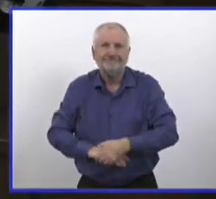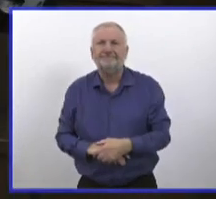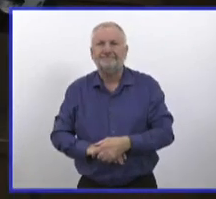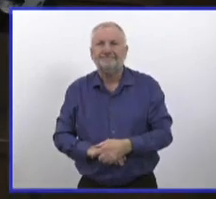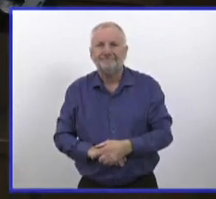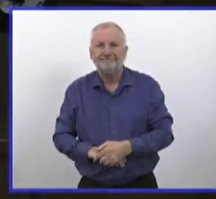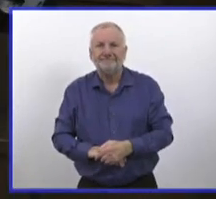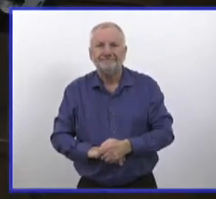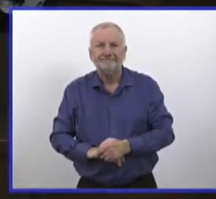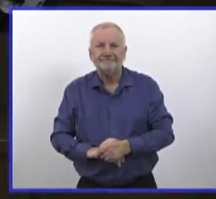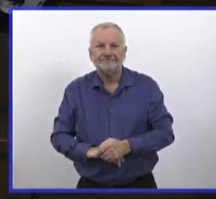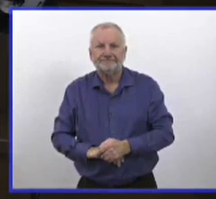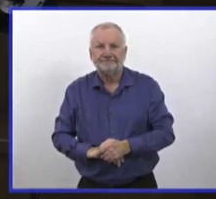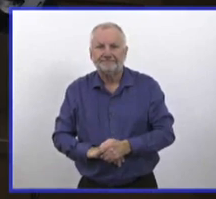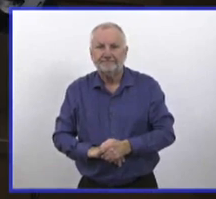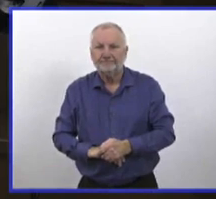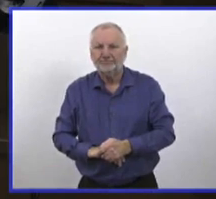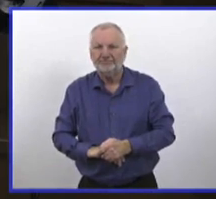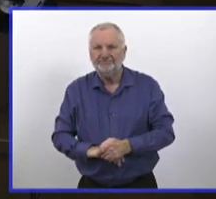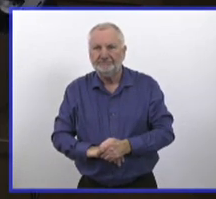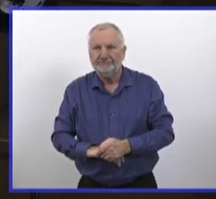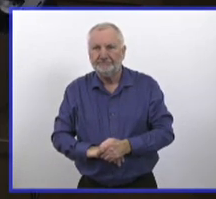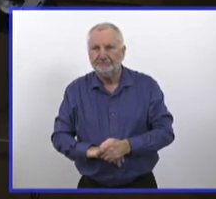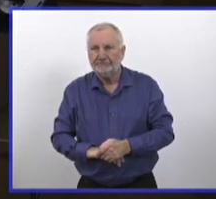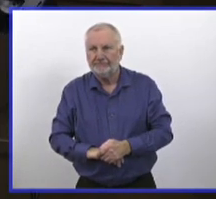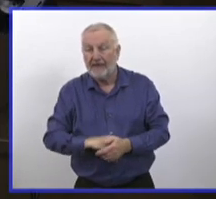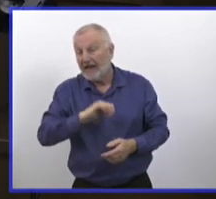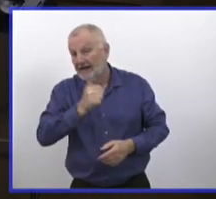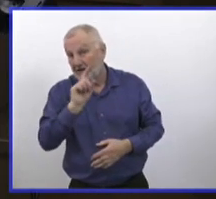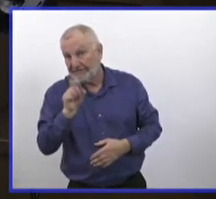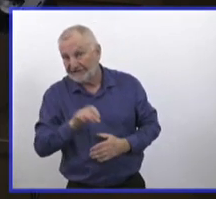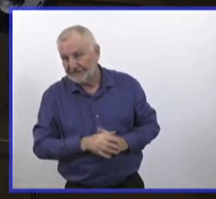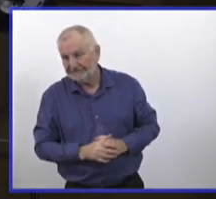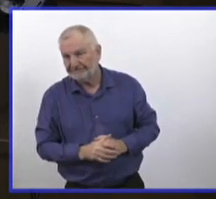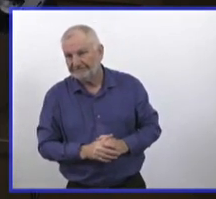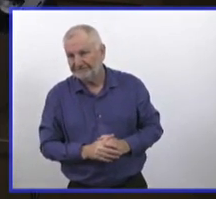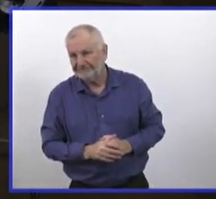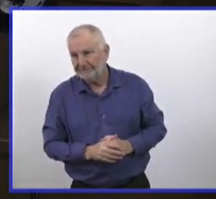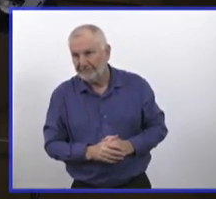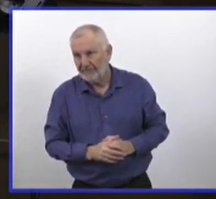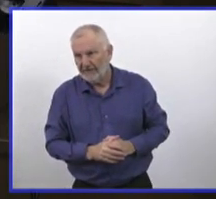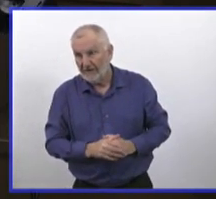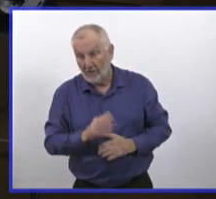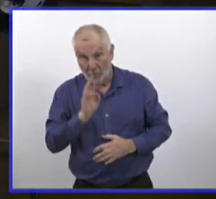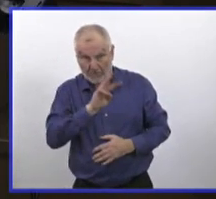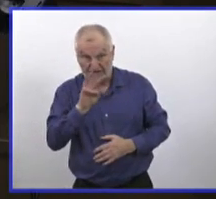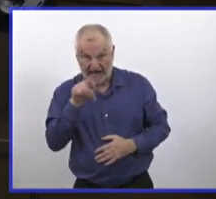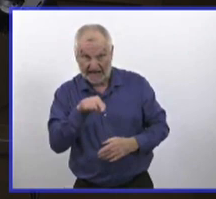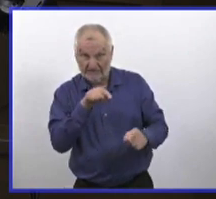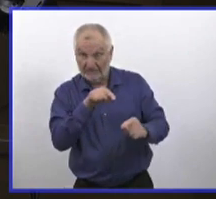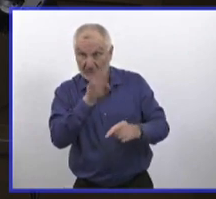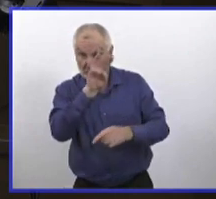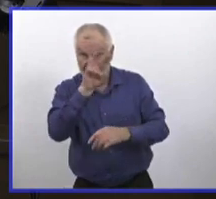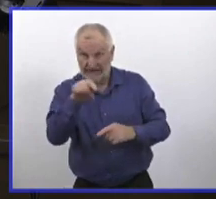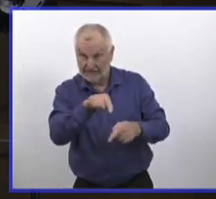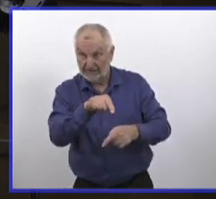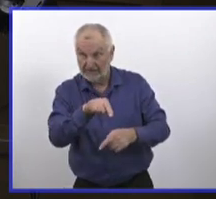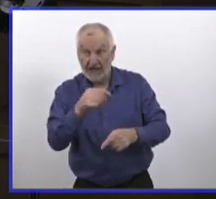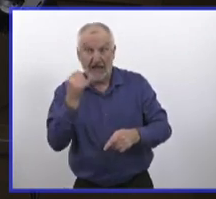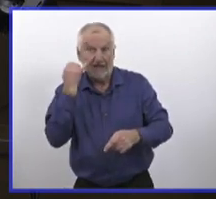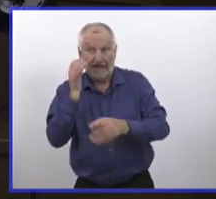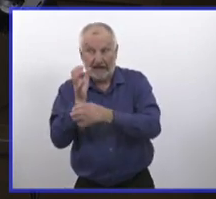Thank you. And on the website, it says anyone who is already eligible for the Pfizer Moderna vaccine, such as healthcare